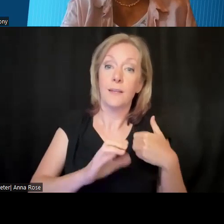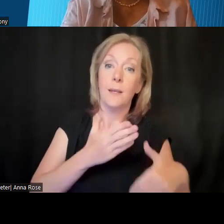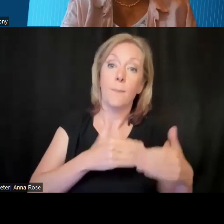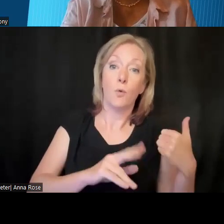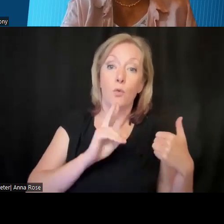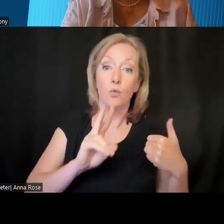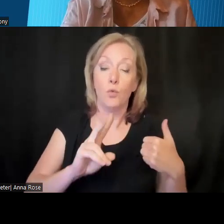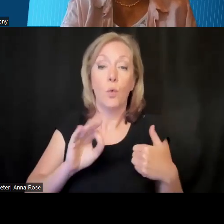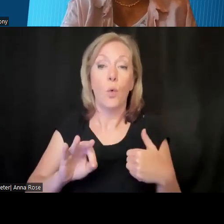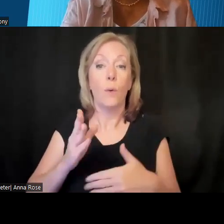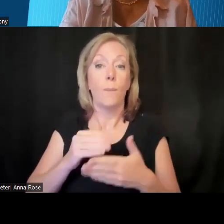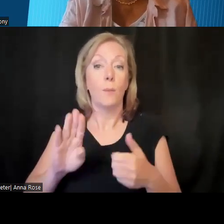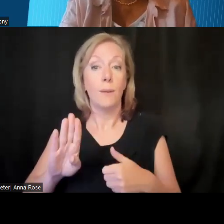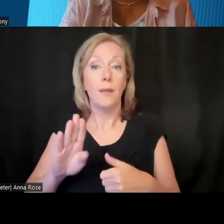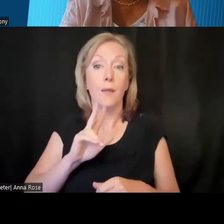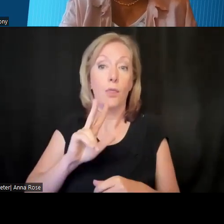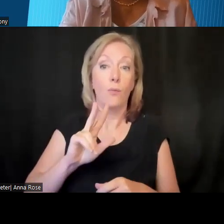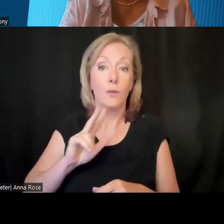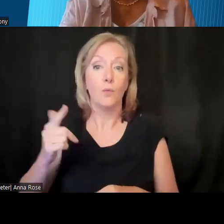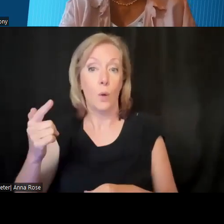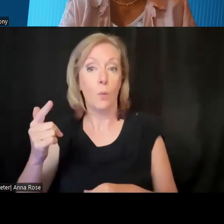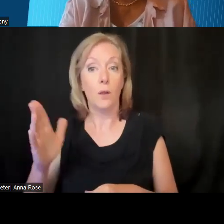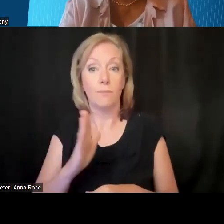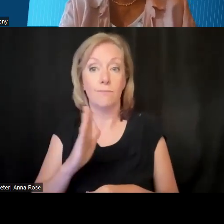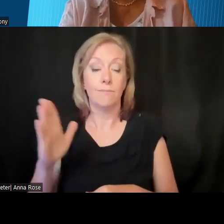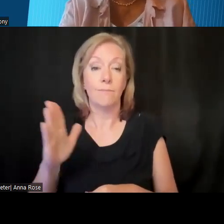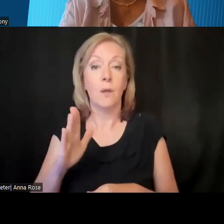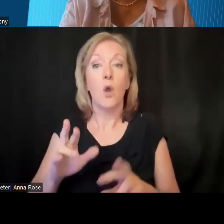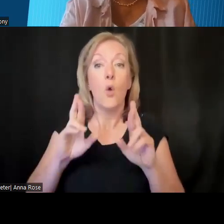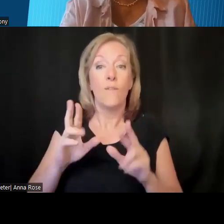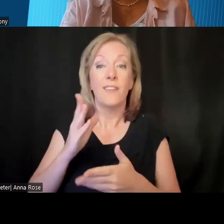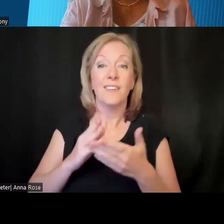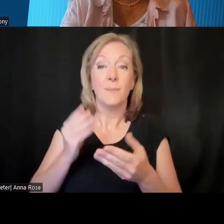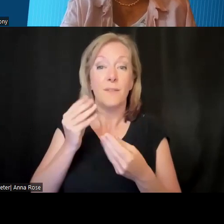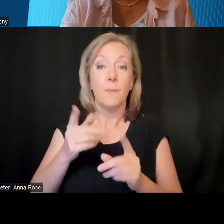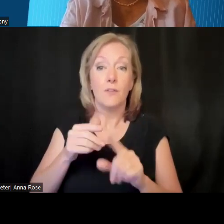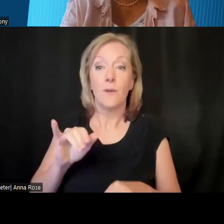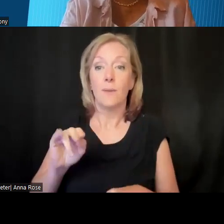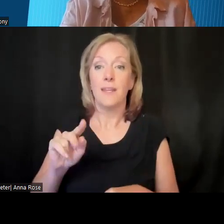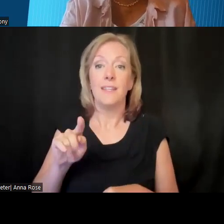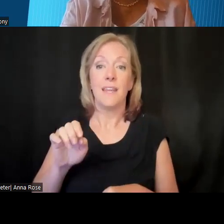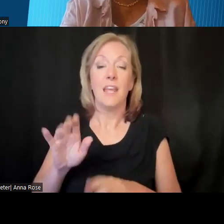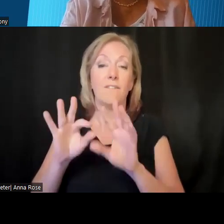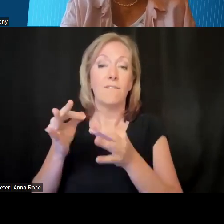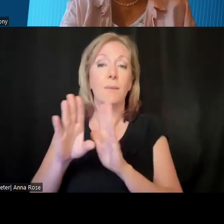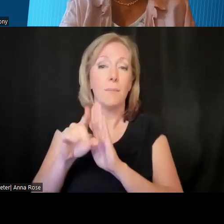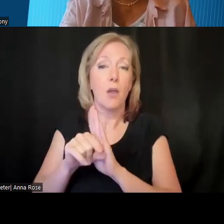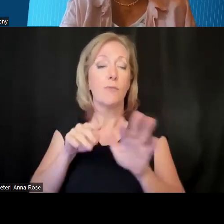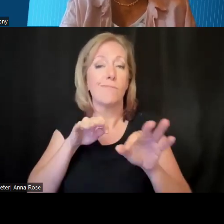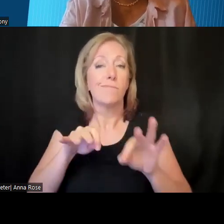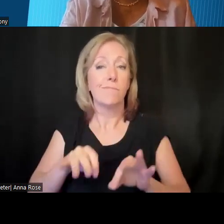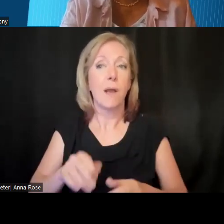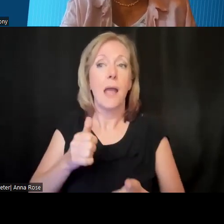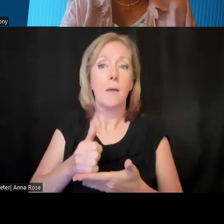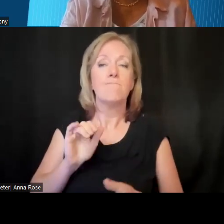B, which is 3 to 21, we hope that there's some intake information from a family that can give us some clues as